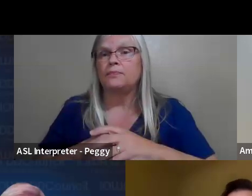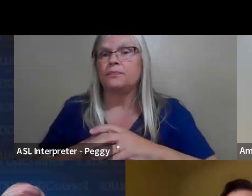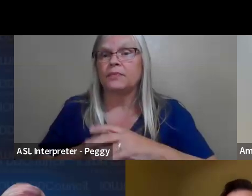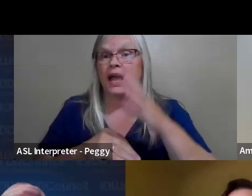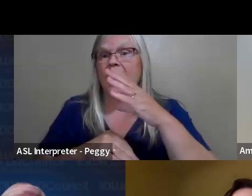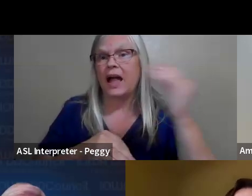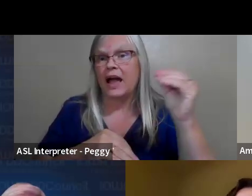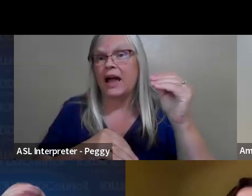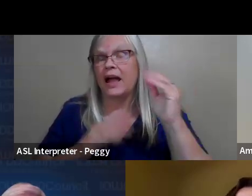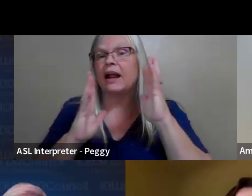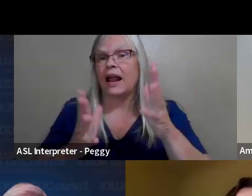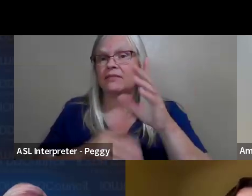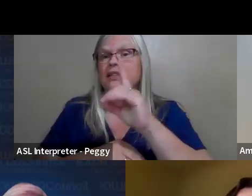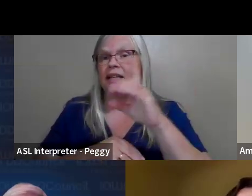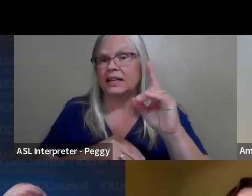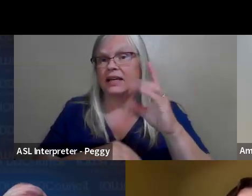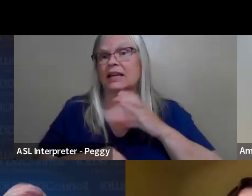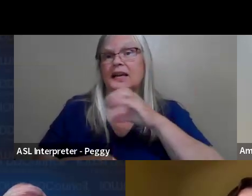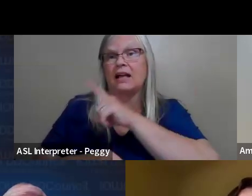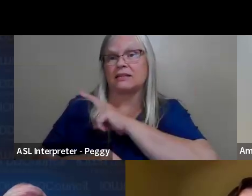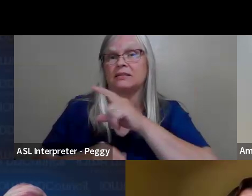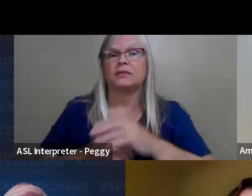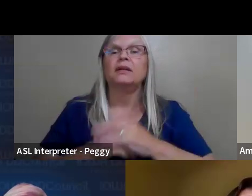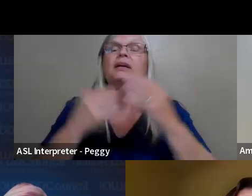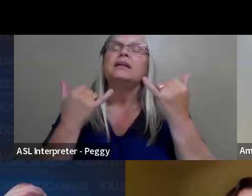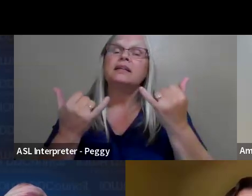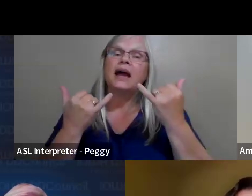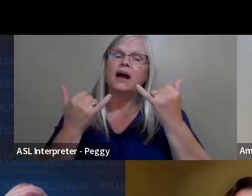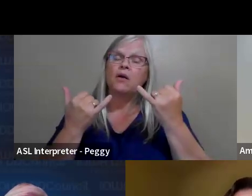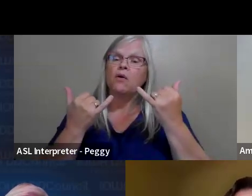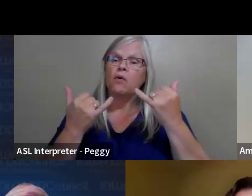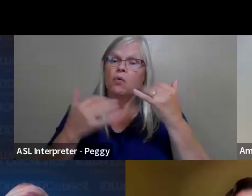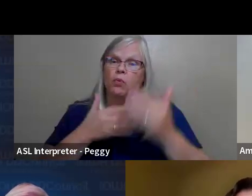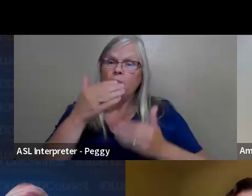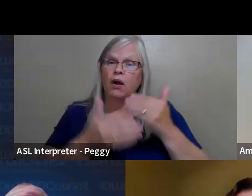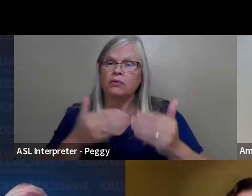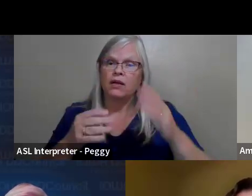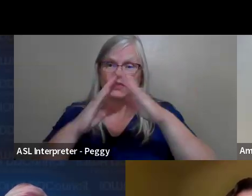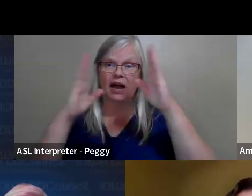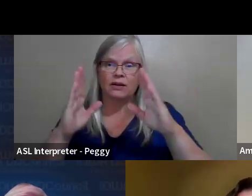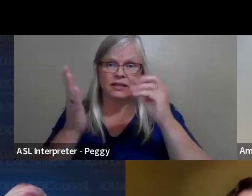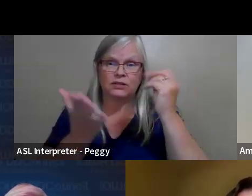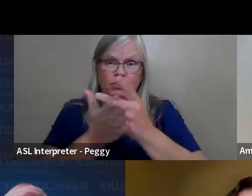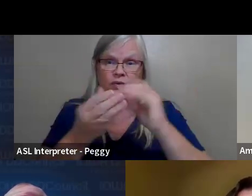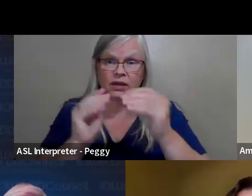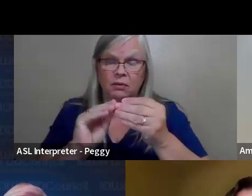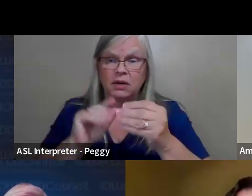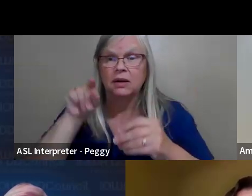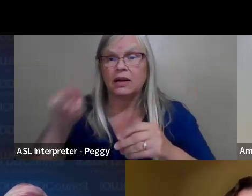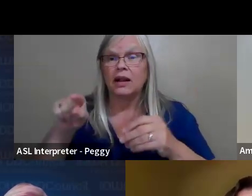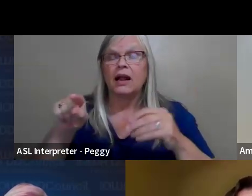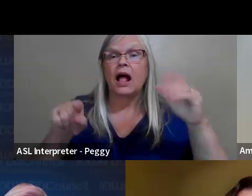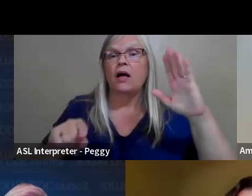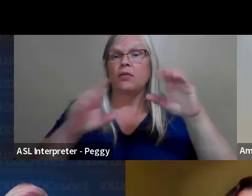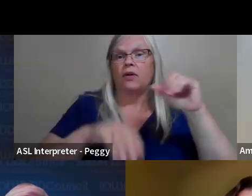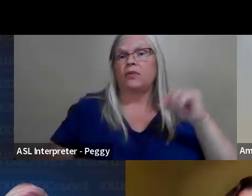councils. Moving into the process, the House has to approve those numbers because under our Constitution, the House and the